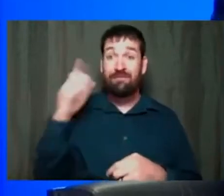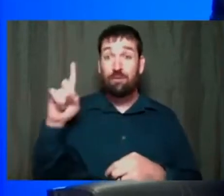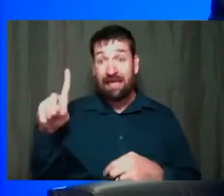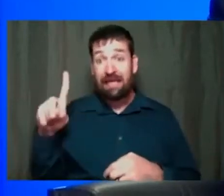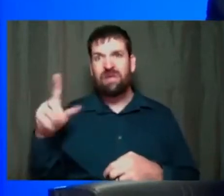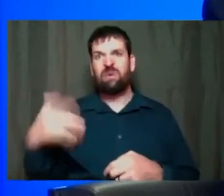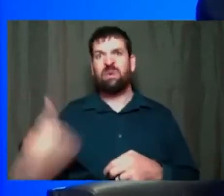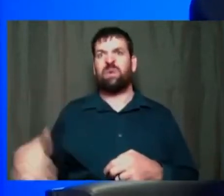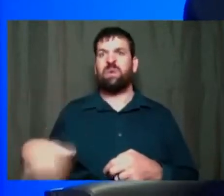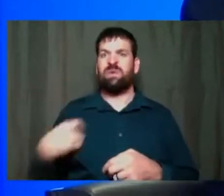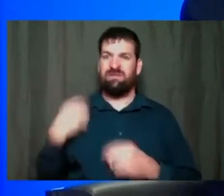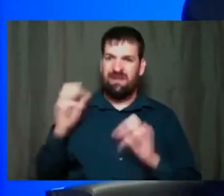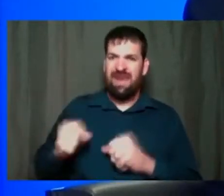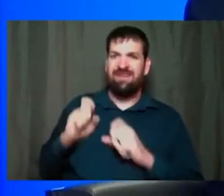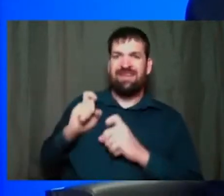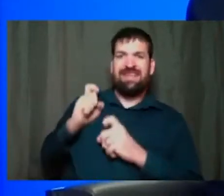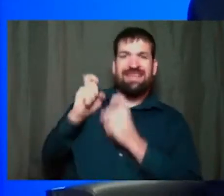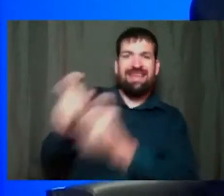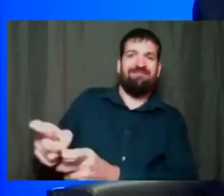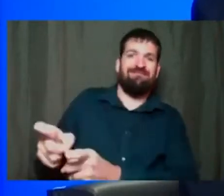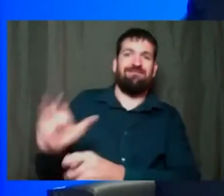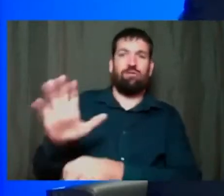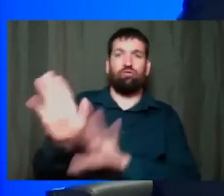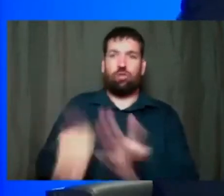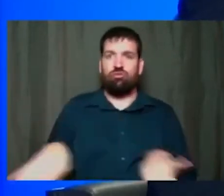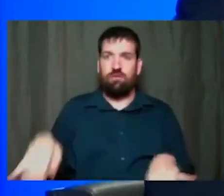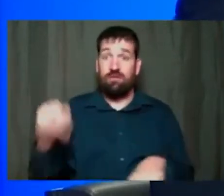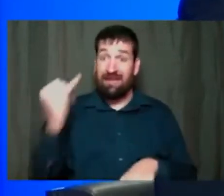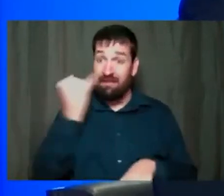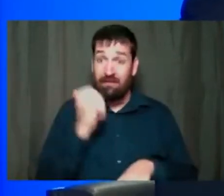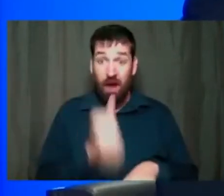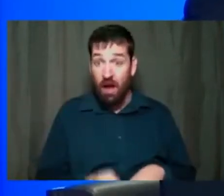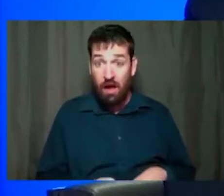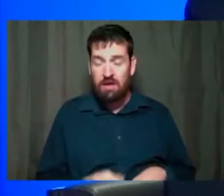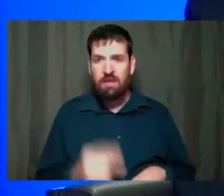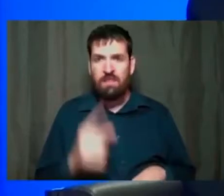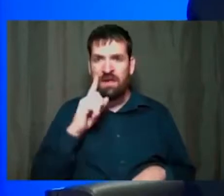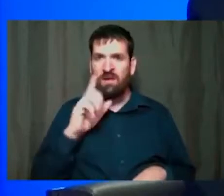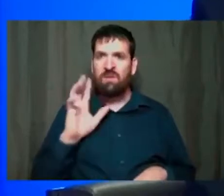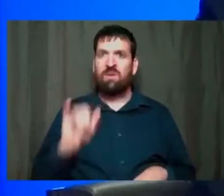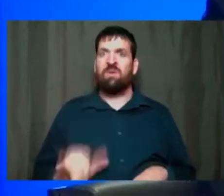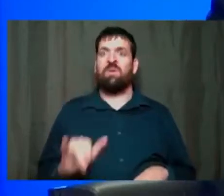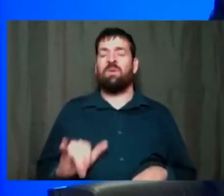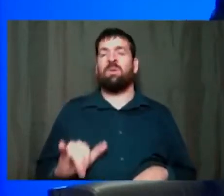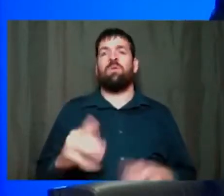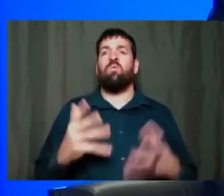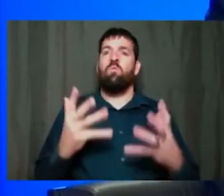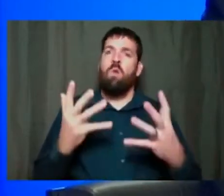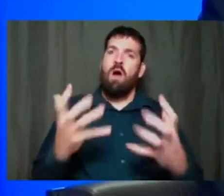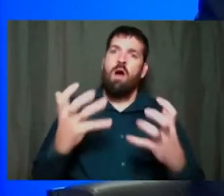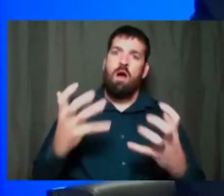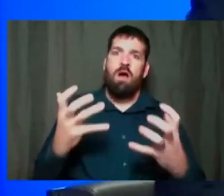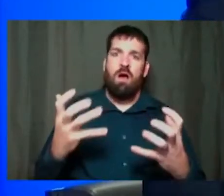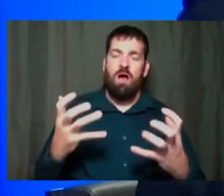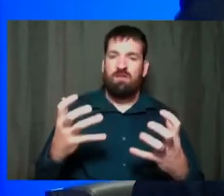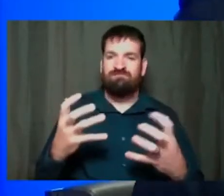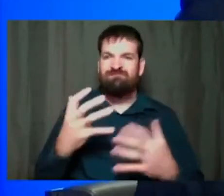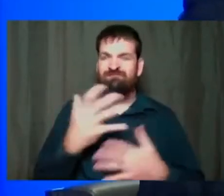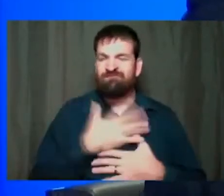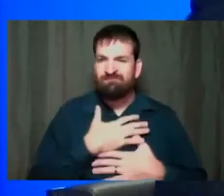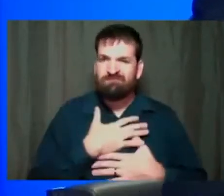give your children. And if you didn't get it, think how deeply you needed it and wanted it, and that this is something you can provide.